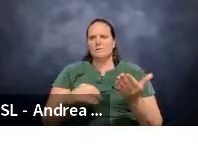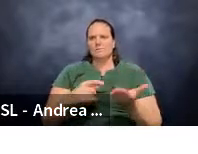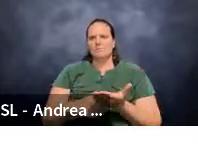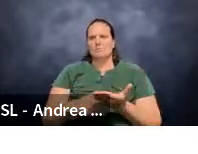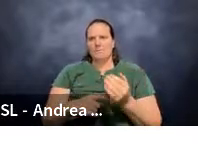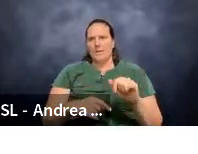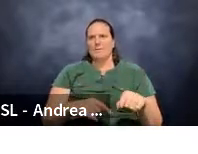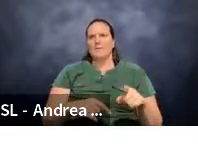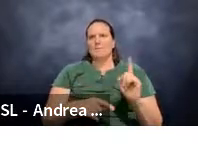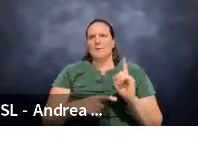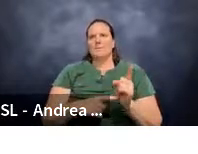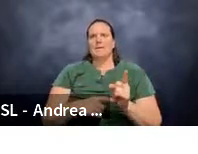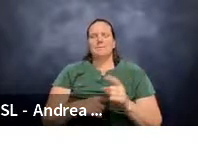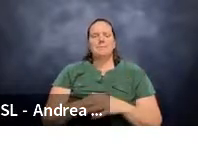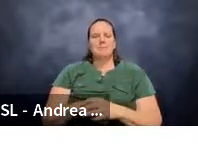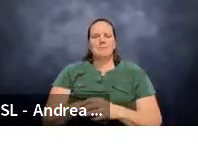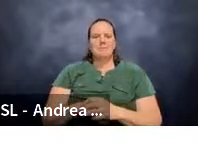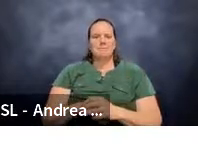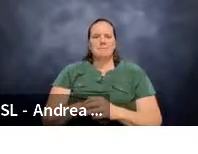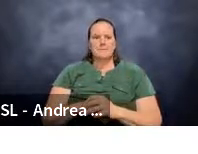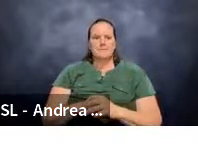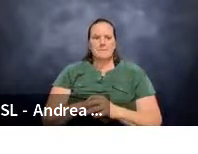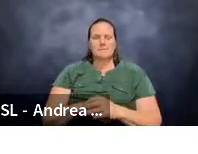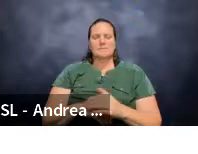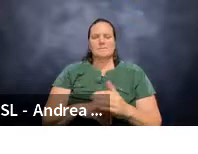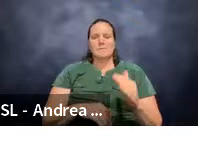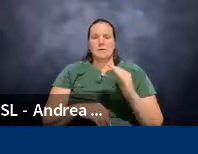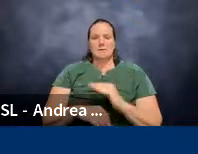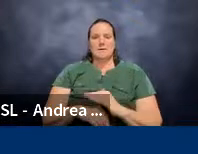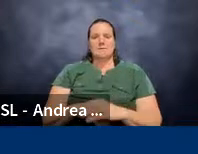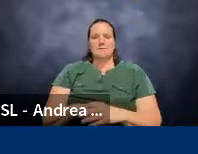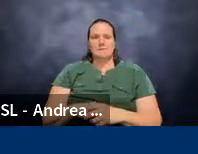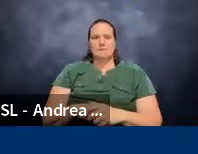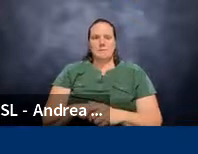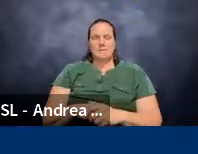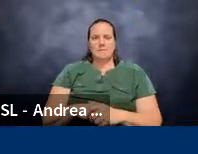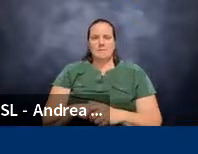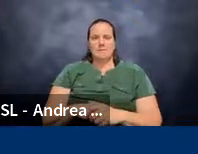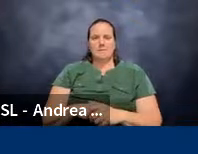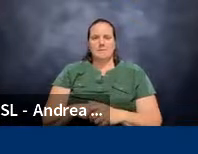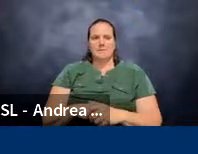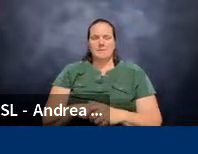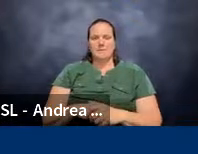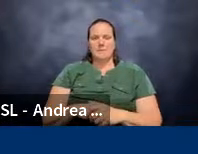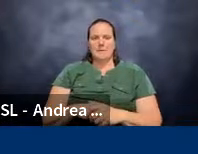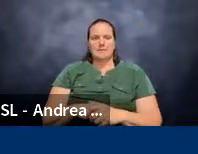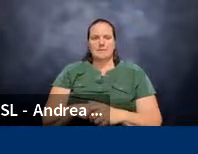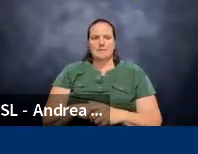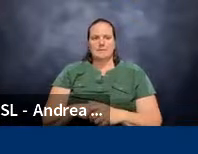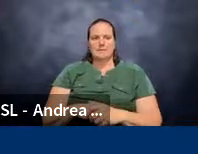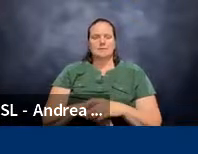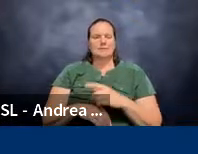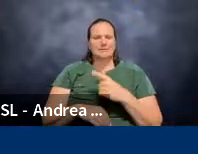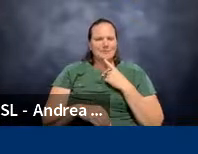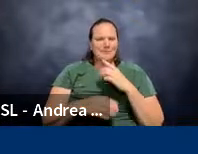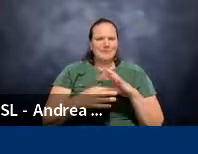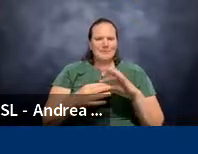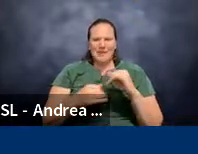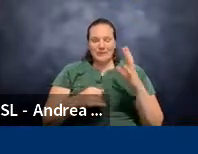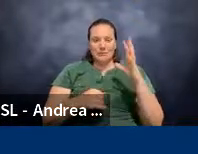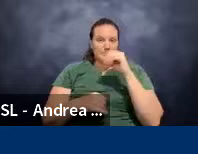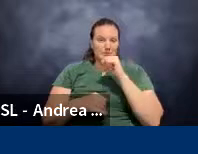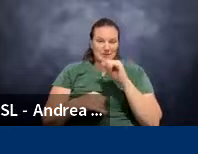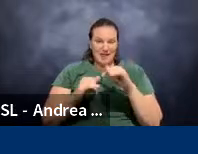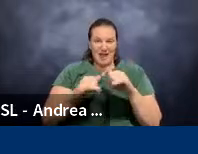a minute. Next slide. I should say too, if you didn't see those briefings and